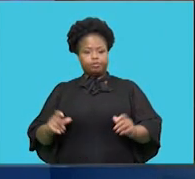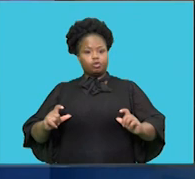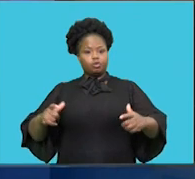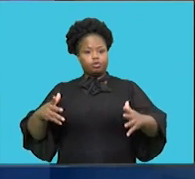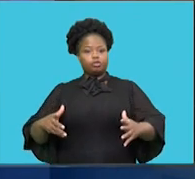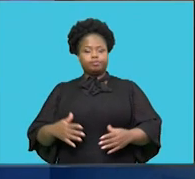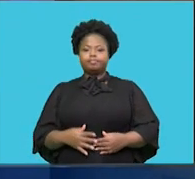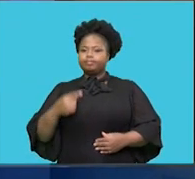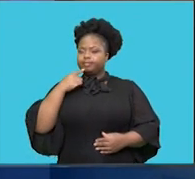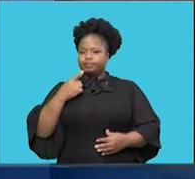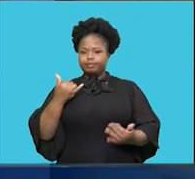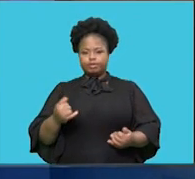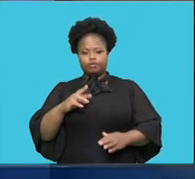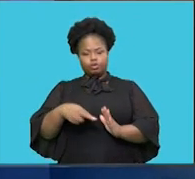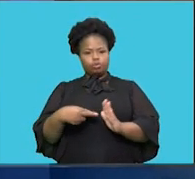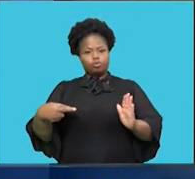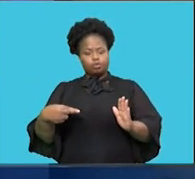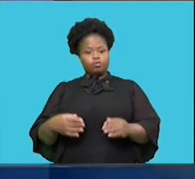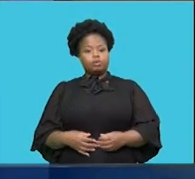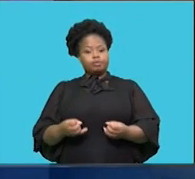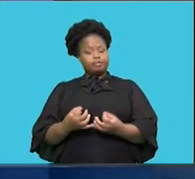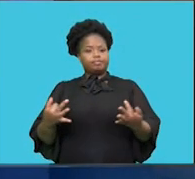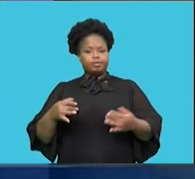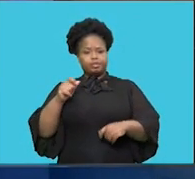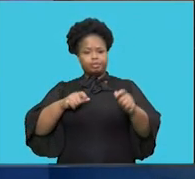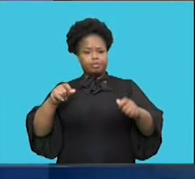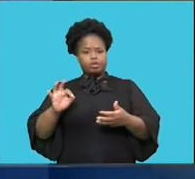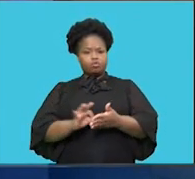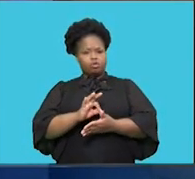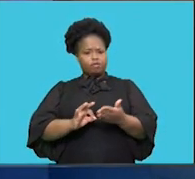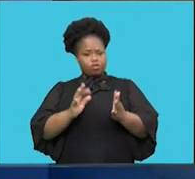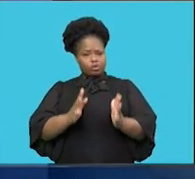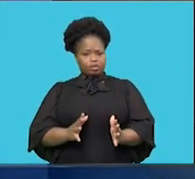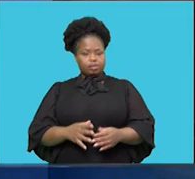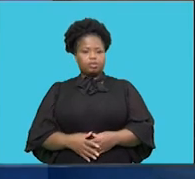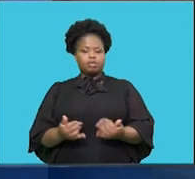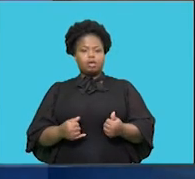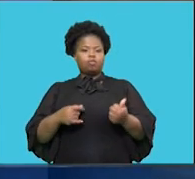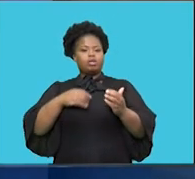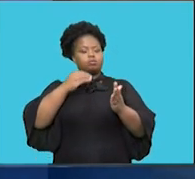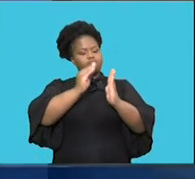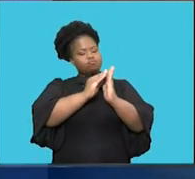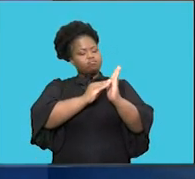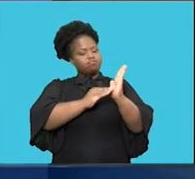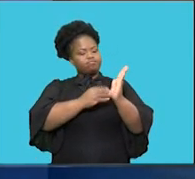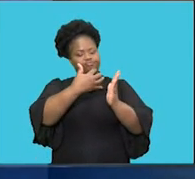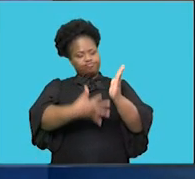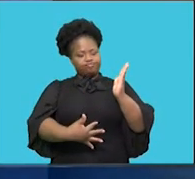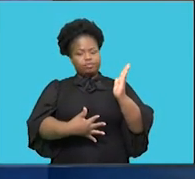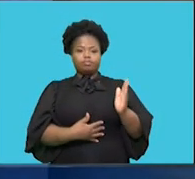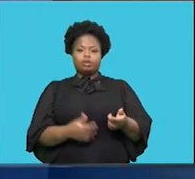e boletse ha tema tsa pele tsa boingodiso ho bakgethi di tlilo thakgolwa matsatsing a mafelo a beke ka